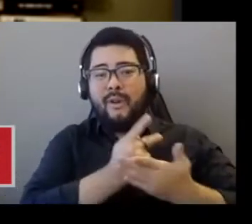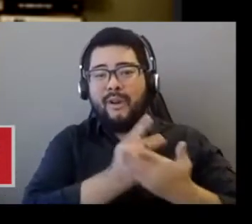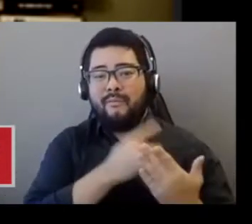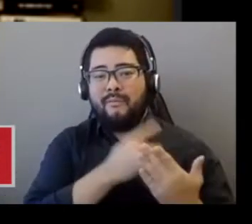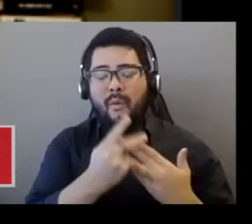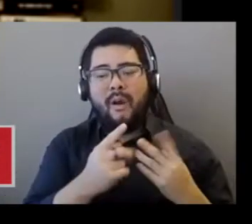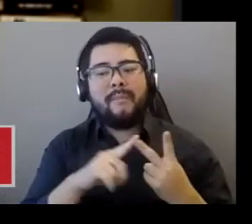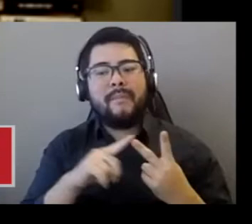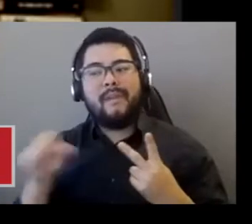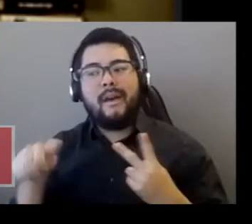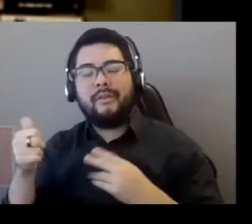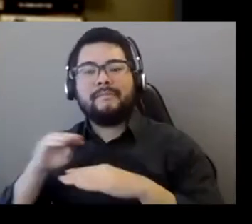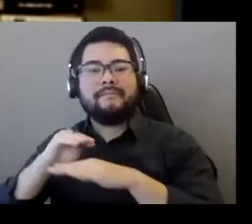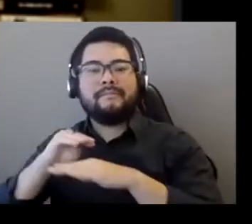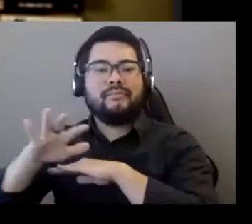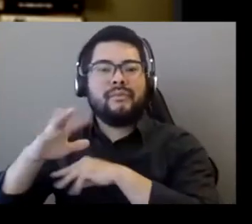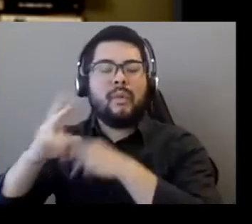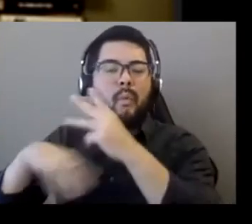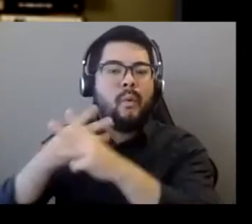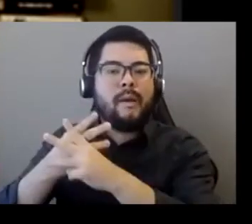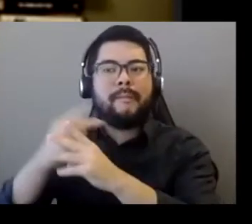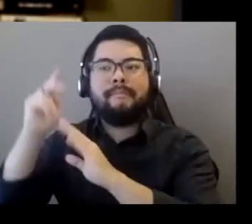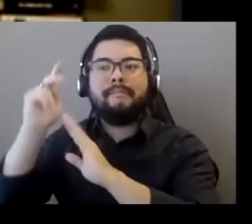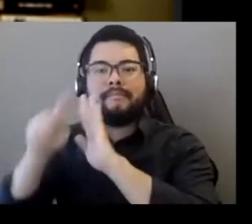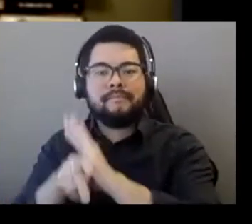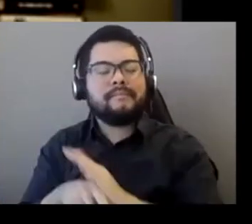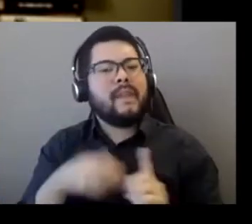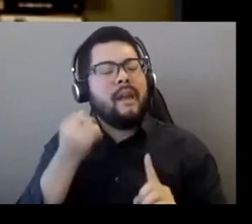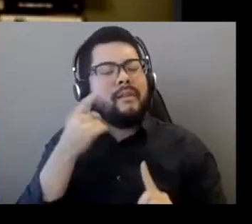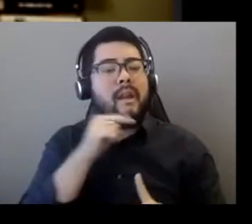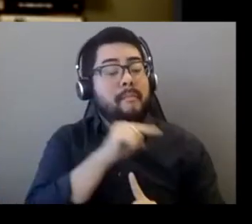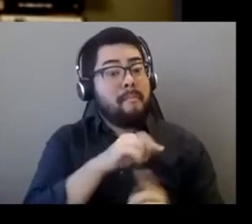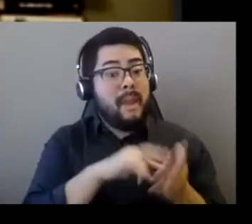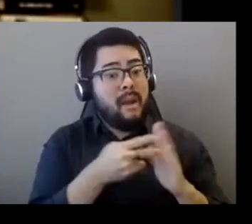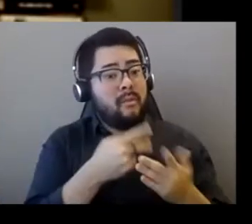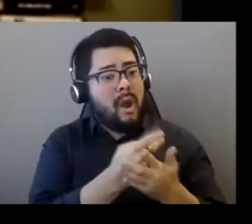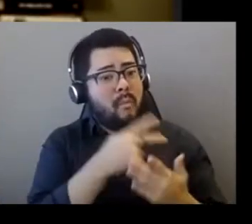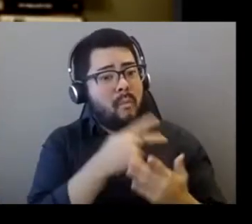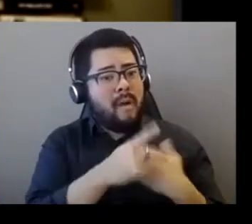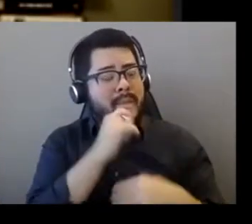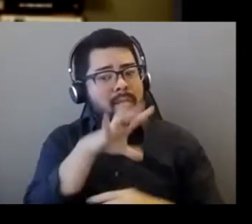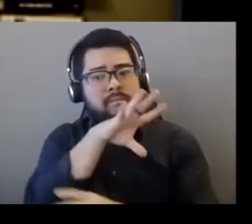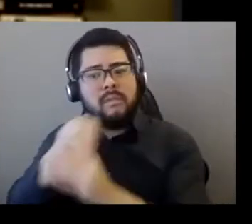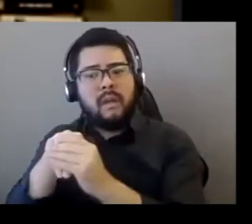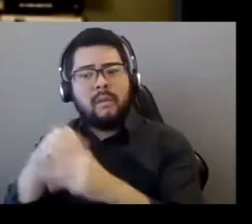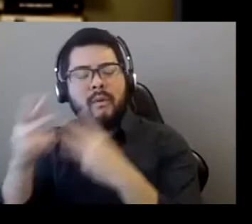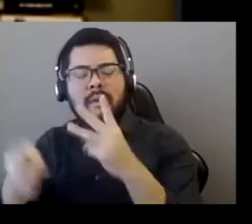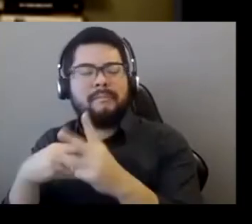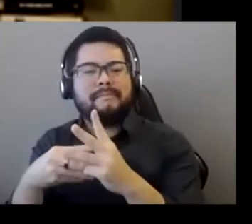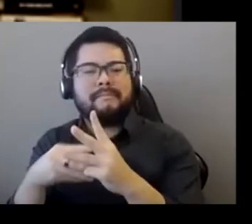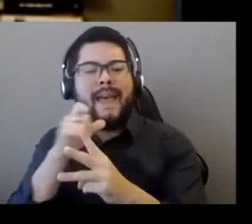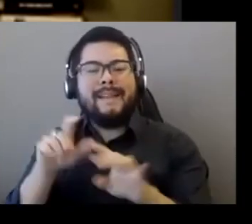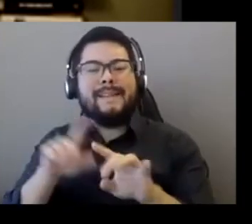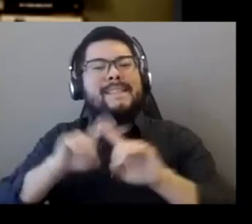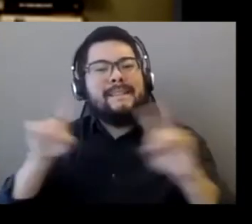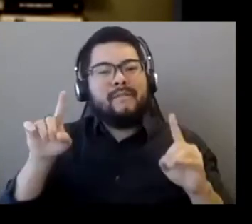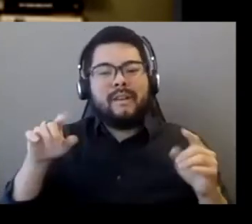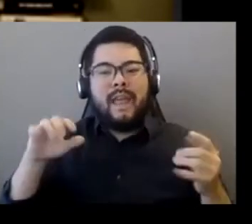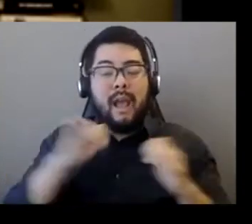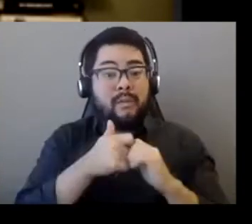know, the world or policy. Yes. Or whatever. It's not that graduate programs are not in the world. I don't mean that at all, but there are different scales.